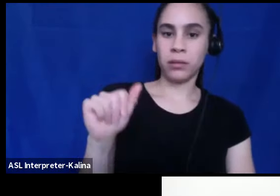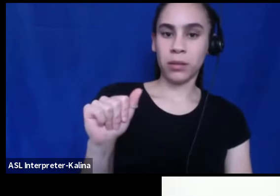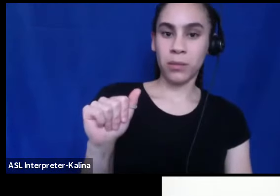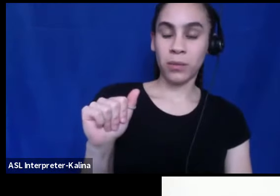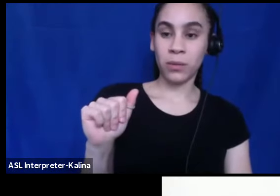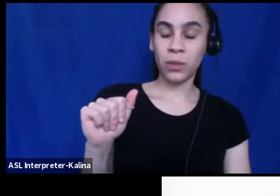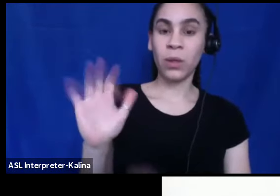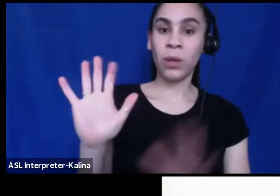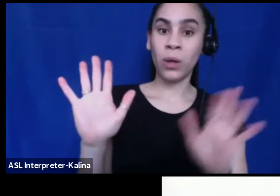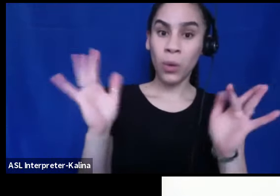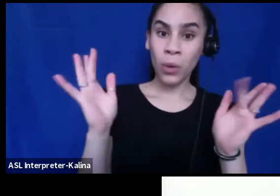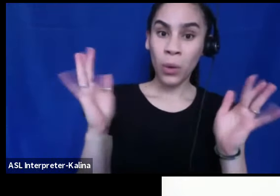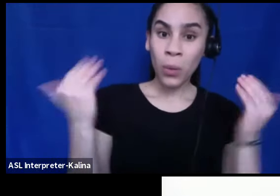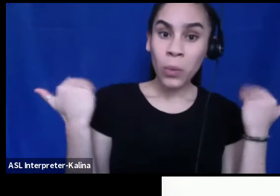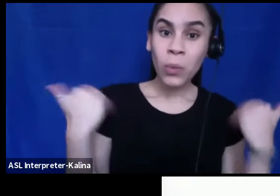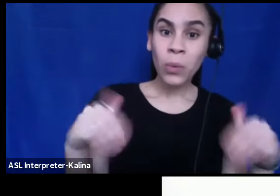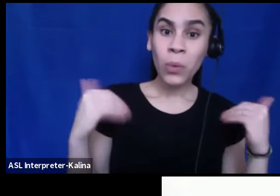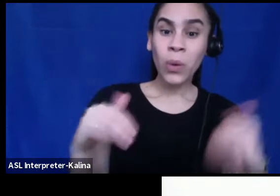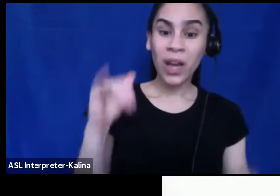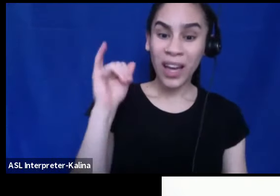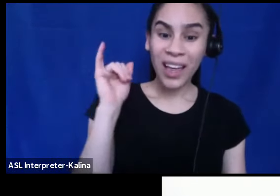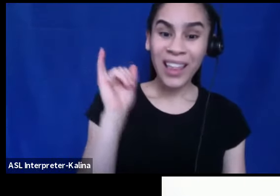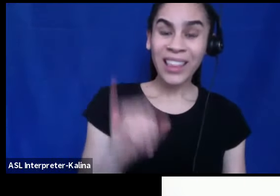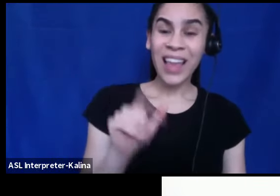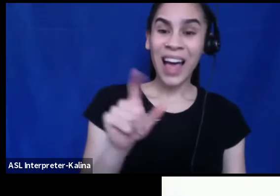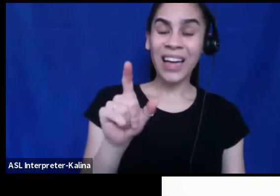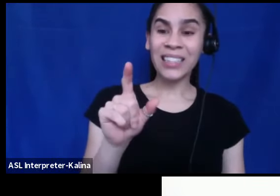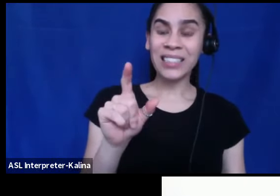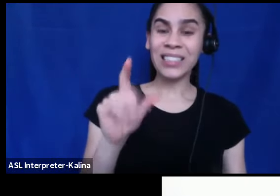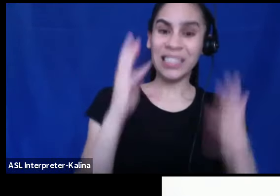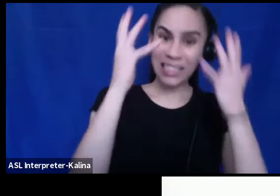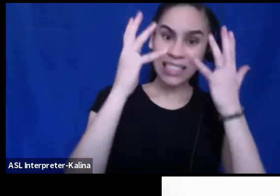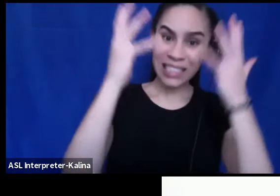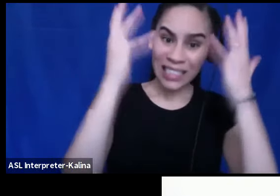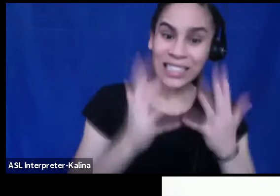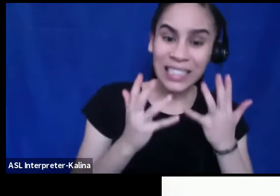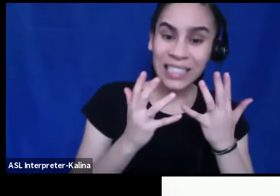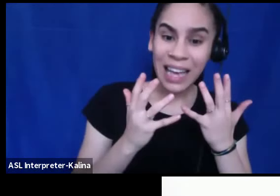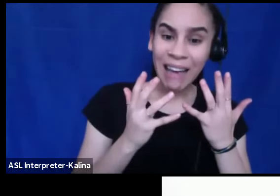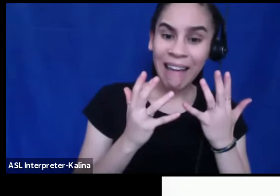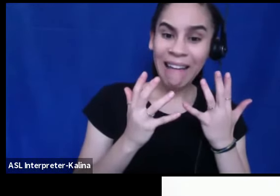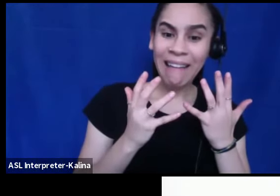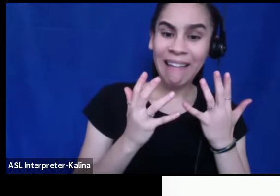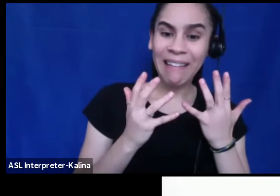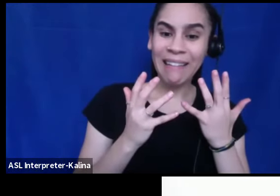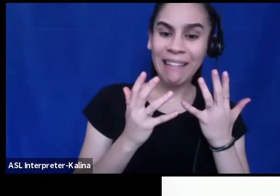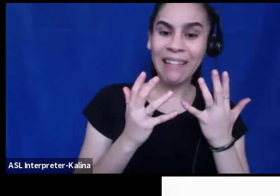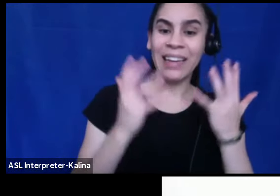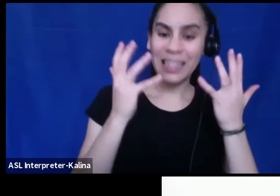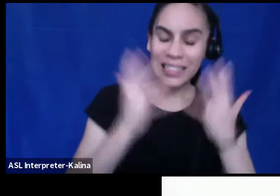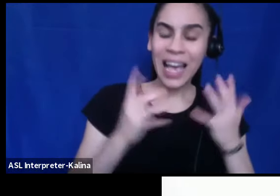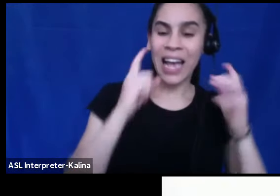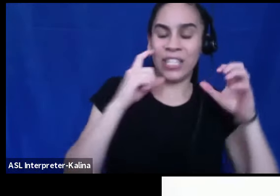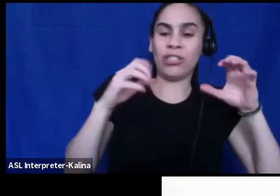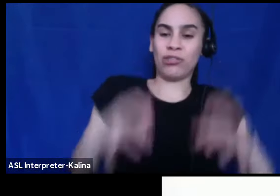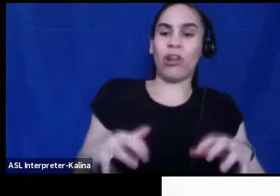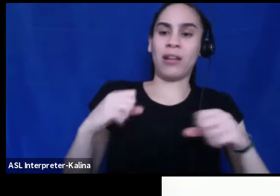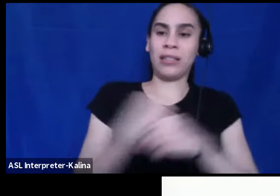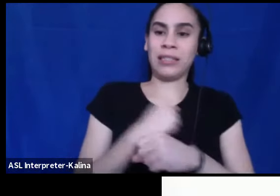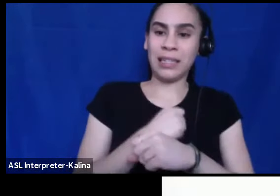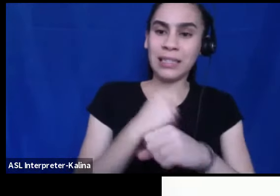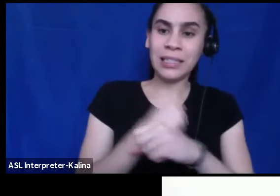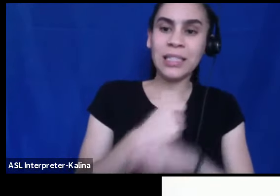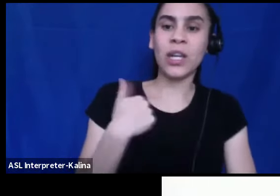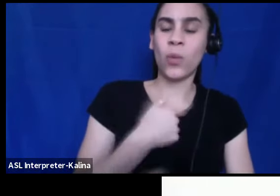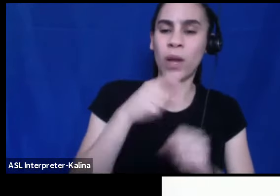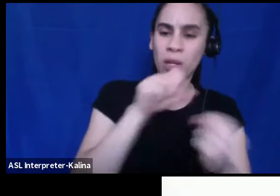just sad, shocking statistic, but that's something we need to pay attention to, right? We need to be addressing that. We need to better understand how